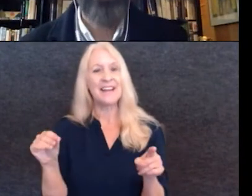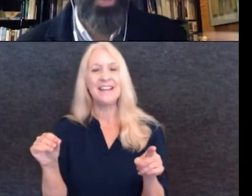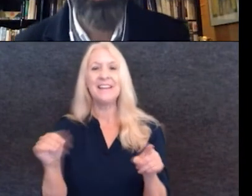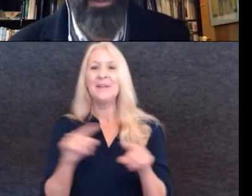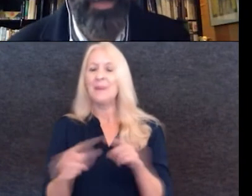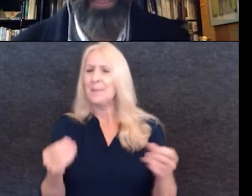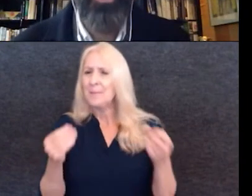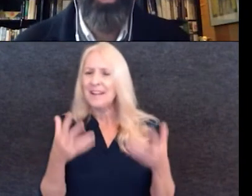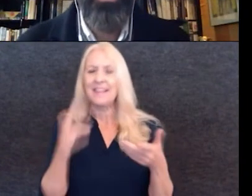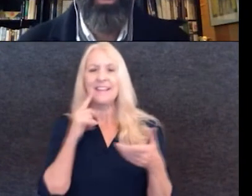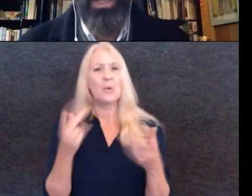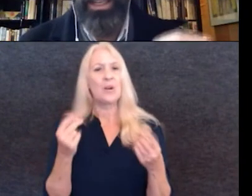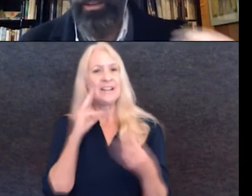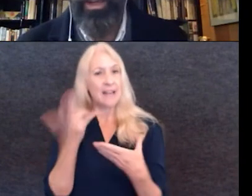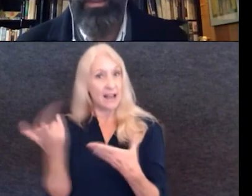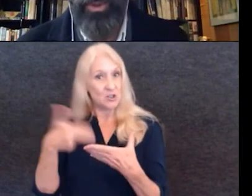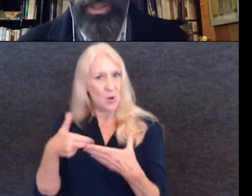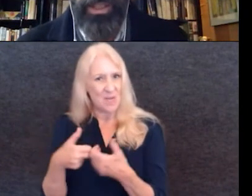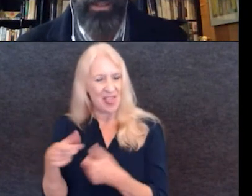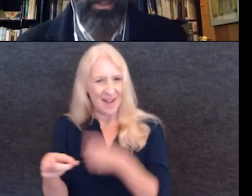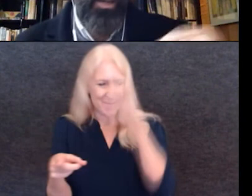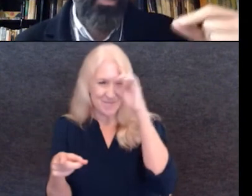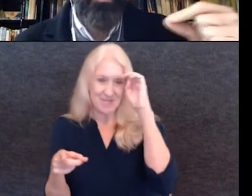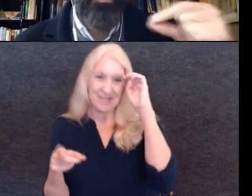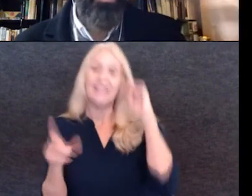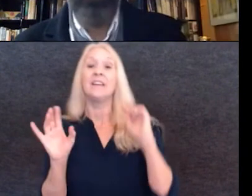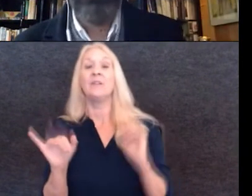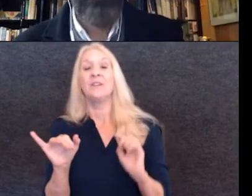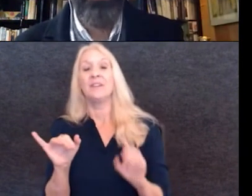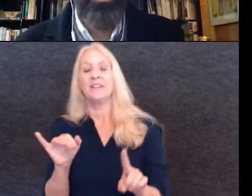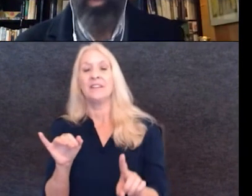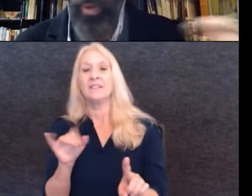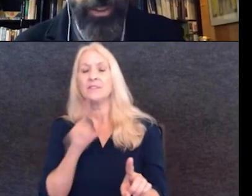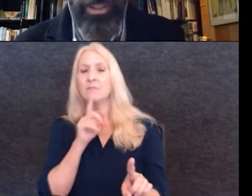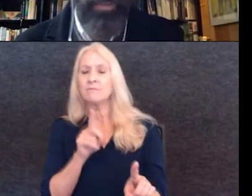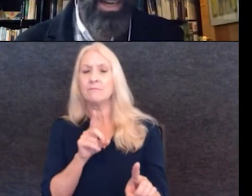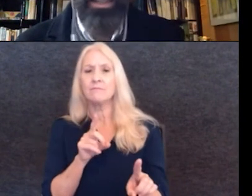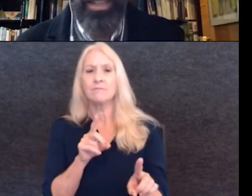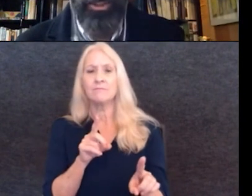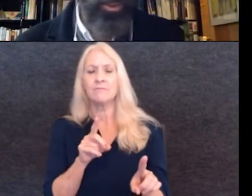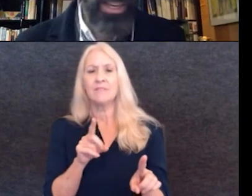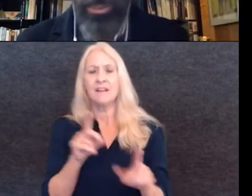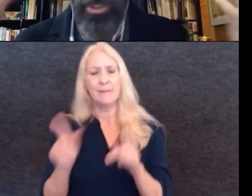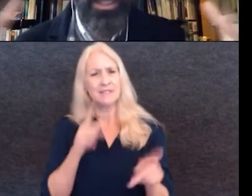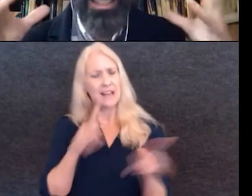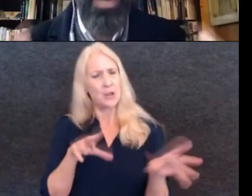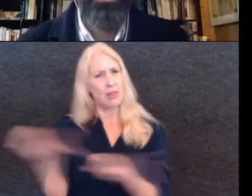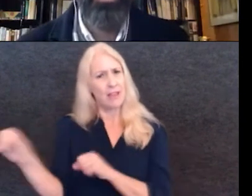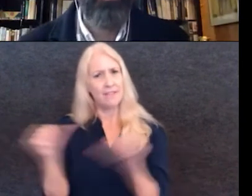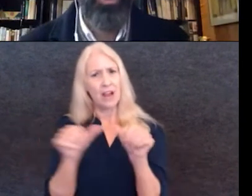up joining them, which was a really incredible thing that all my friends said, what, you're living architecture? You are like